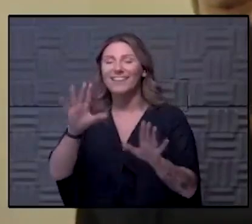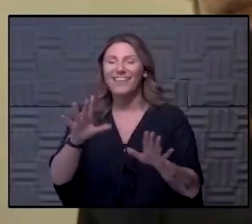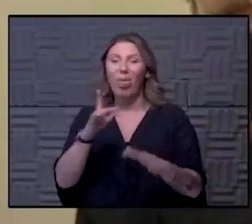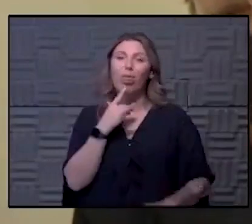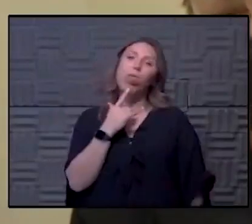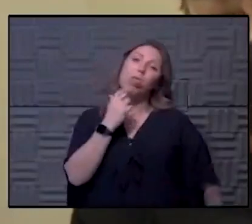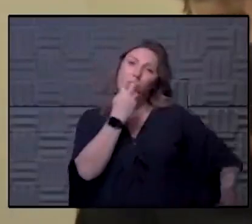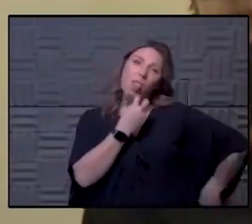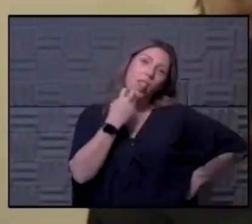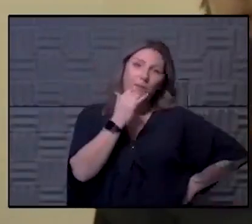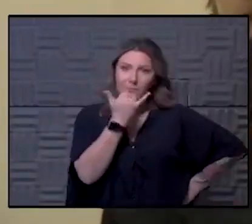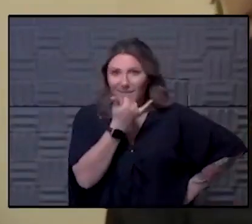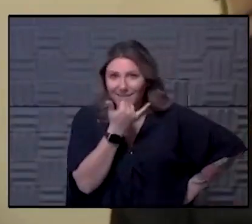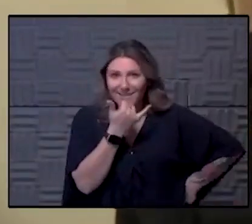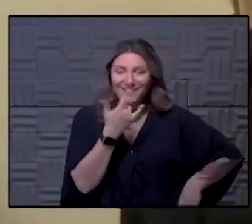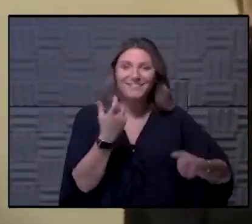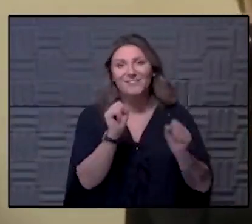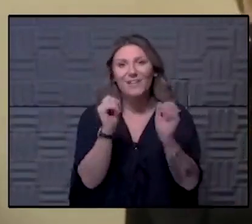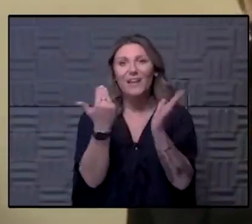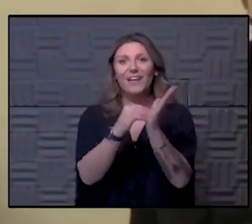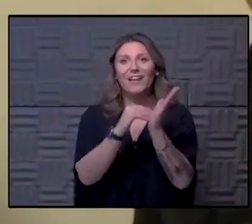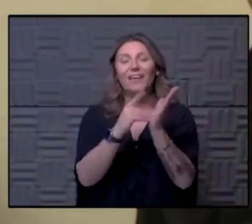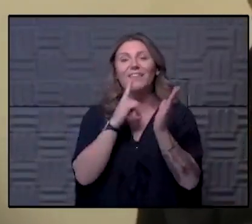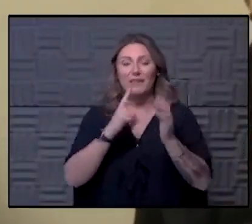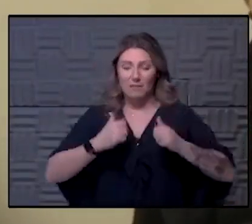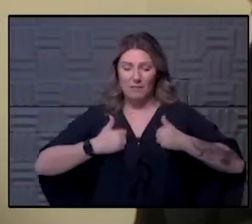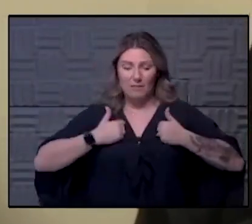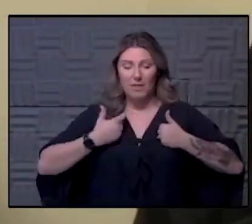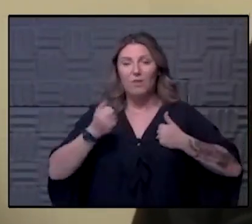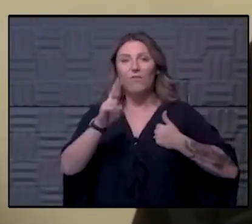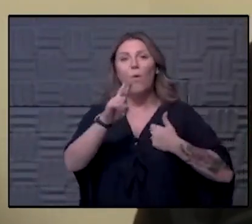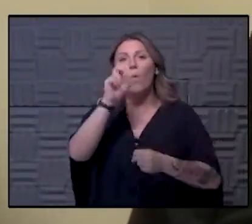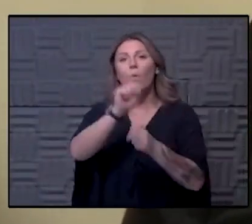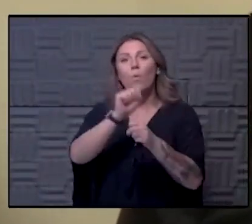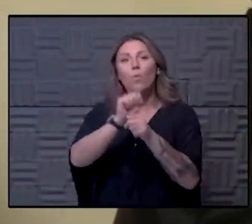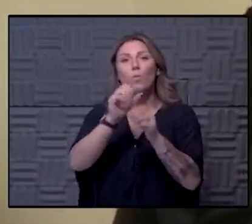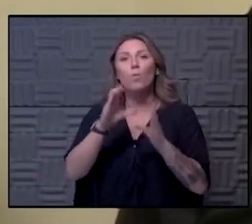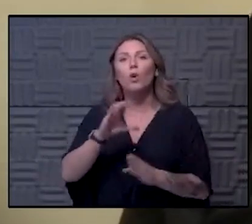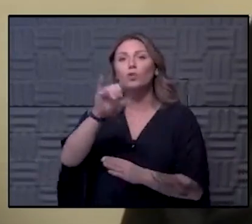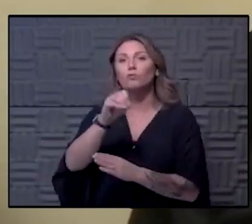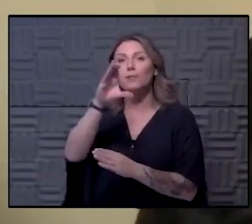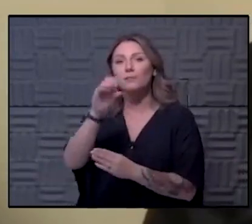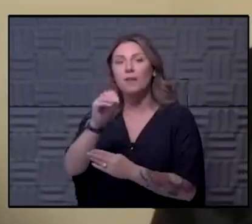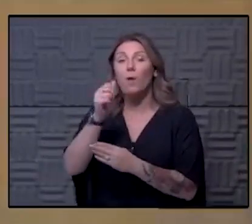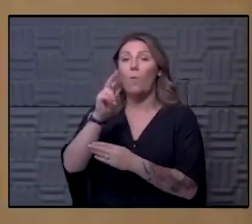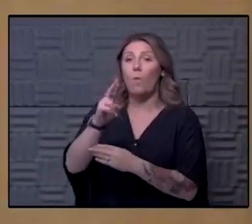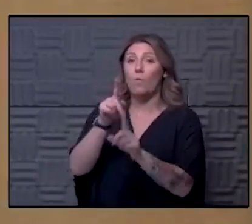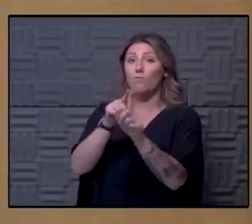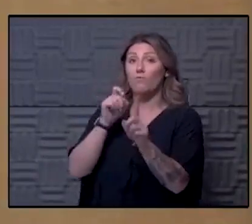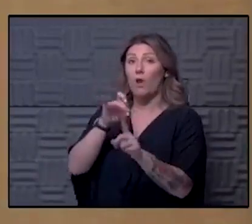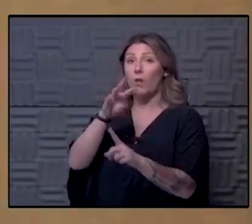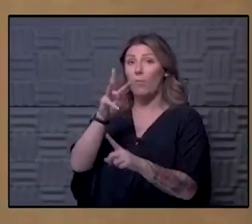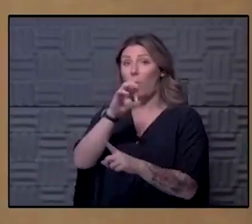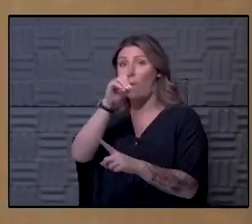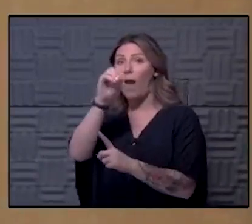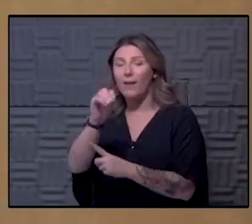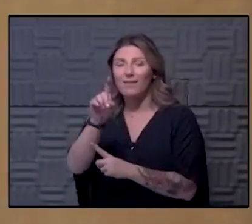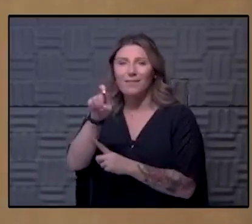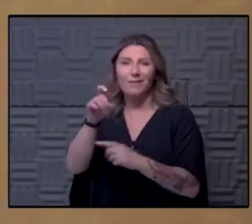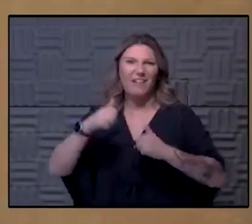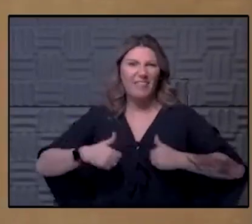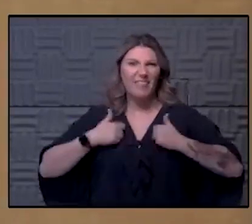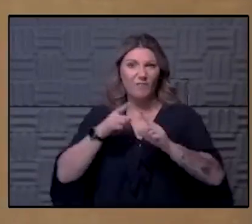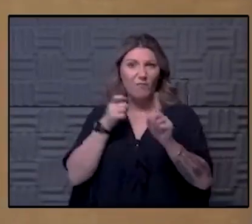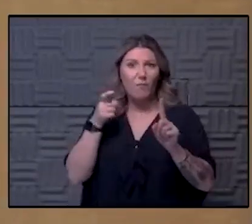live. Let me try that again. You have to live or work in Johnson County, or if you're from Wyandotte County, you have to live in Wyandotte County to get